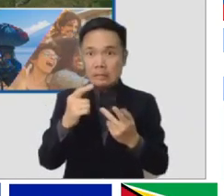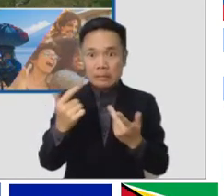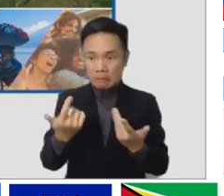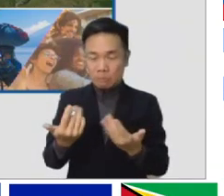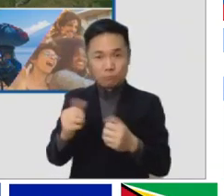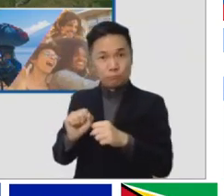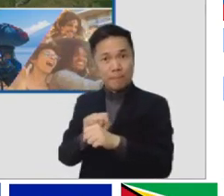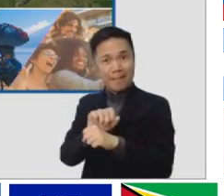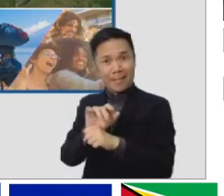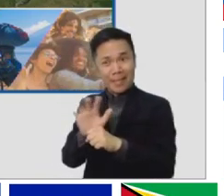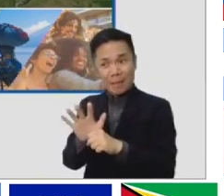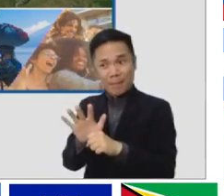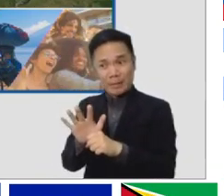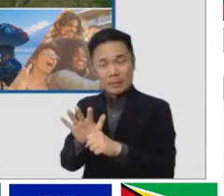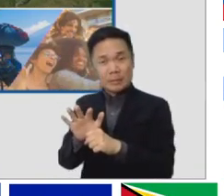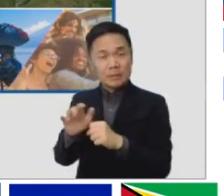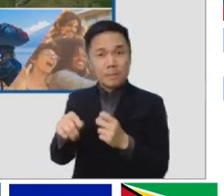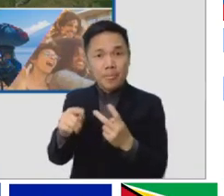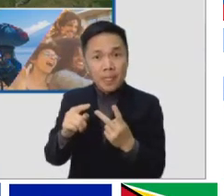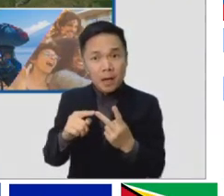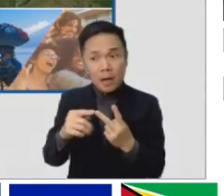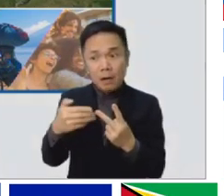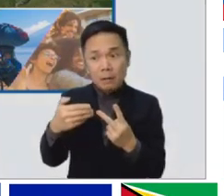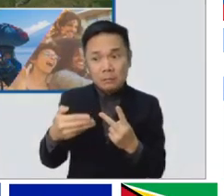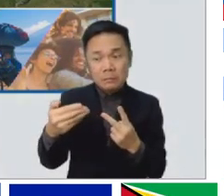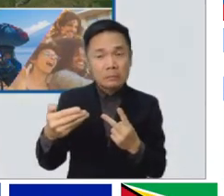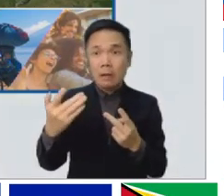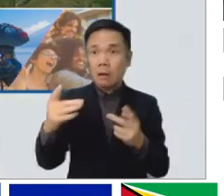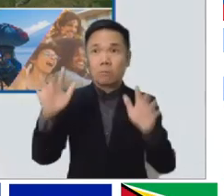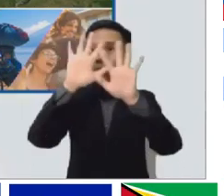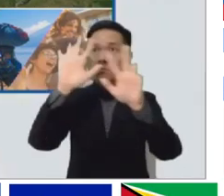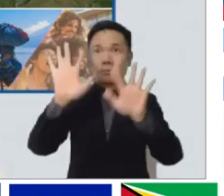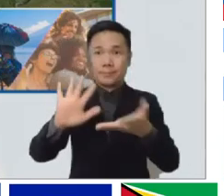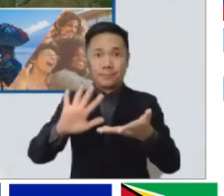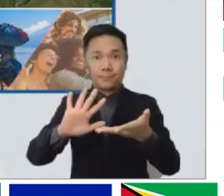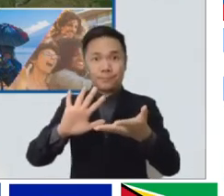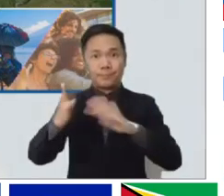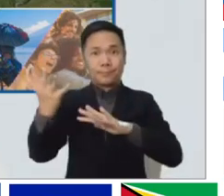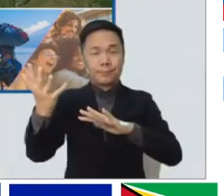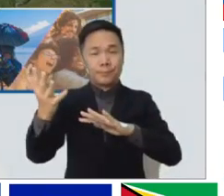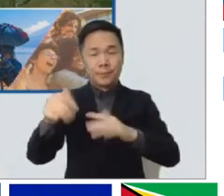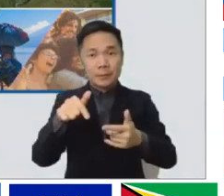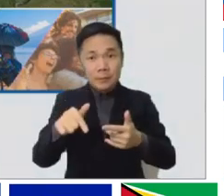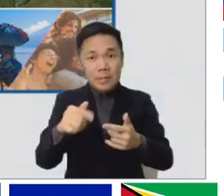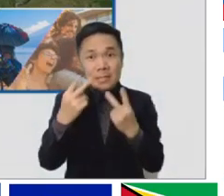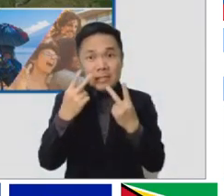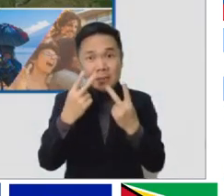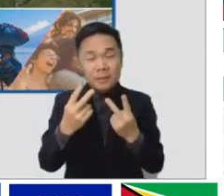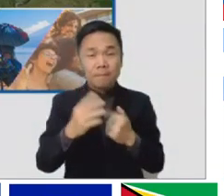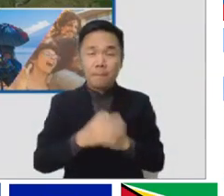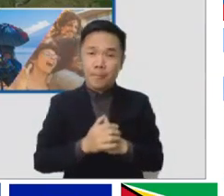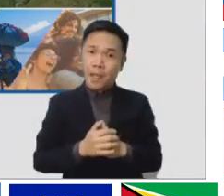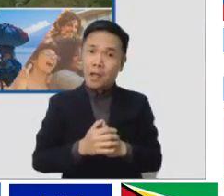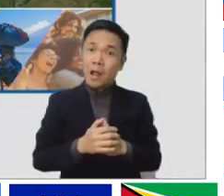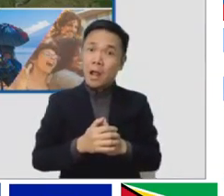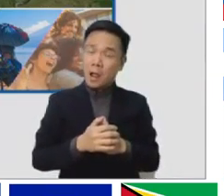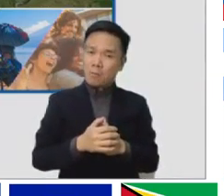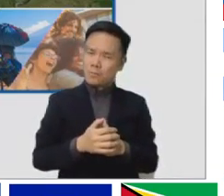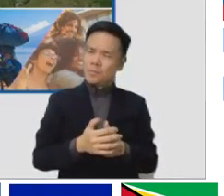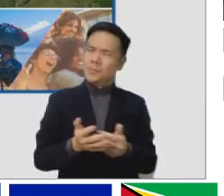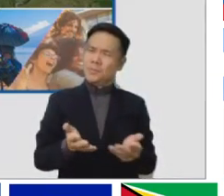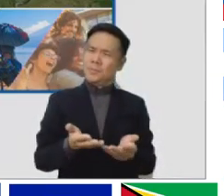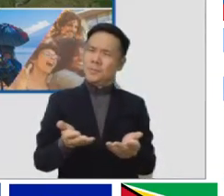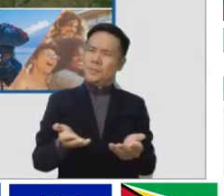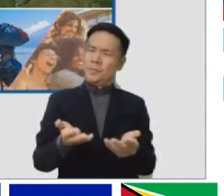and well, in addition to the different natural disasters and their consequences. And to do so, we are promoting actions to